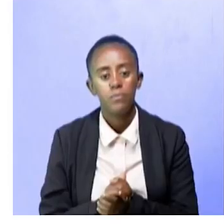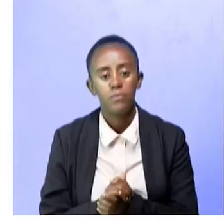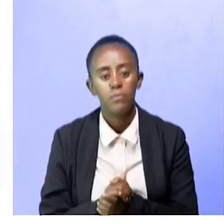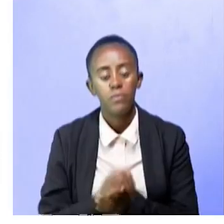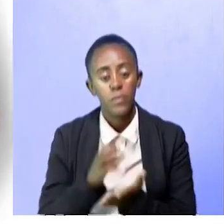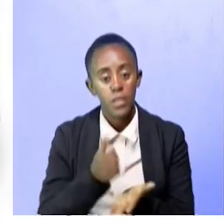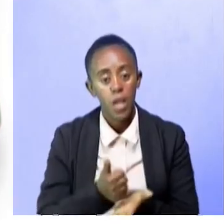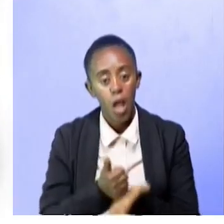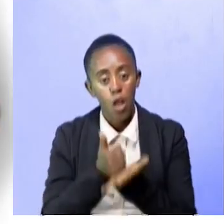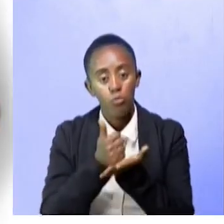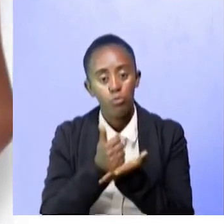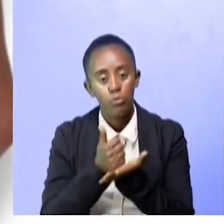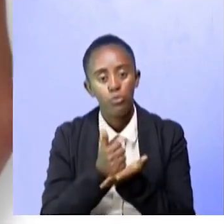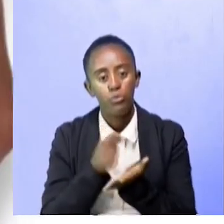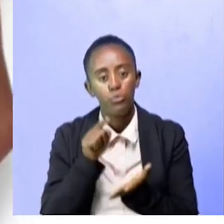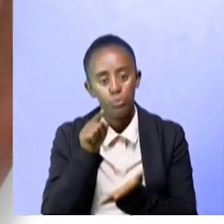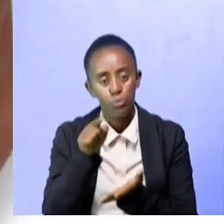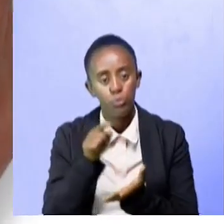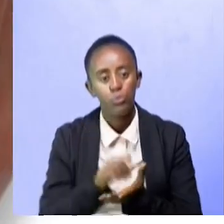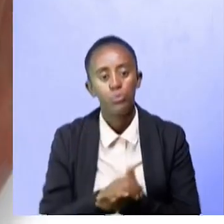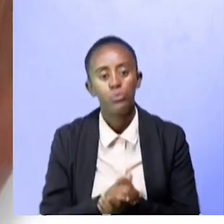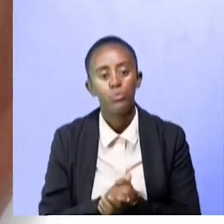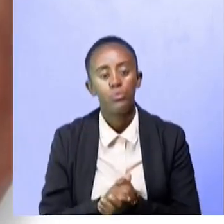helps you